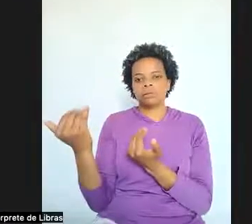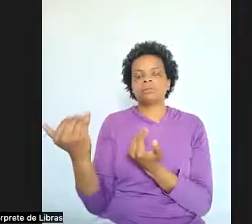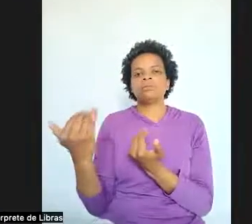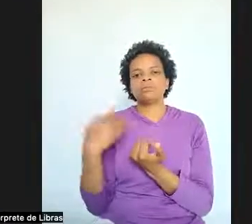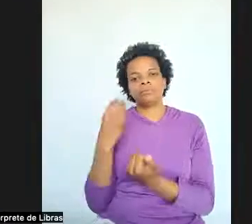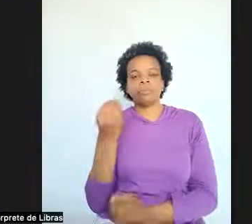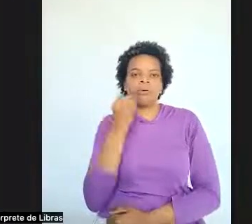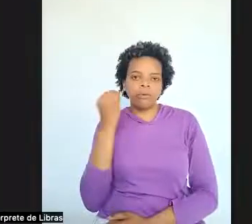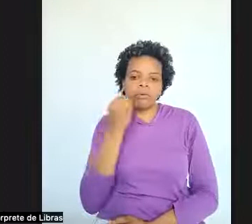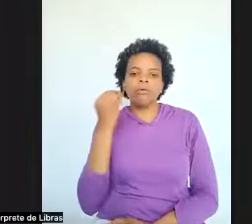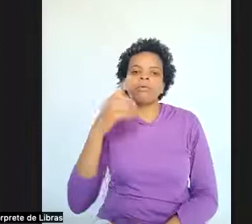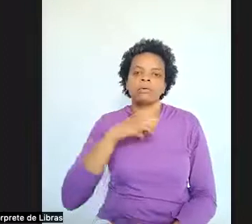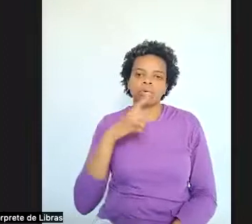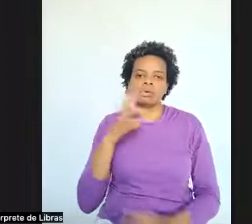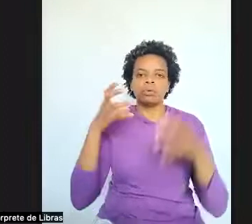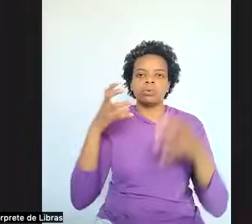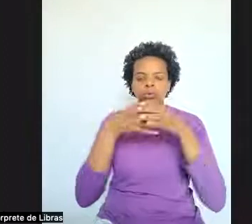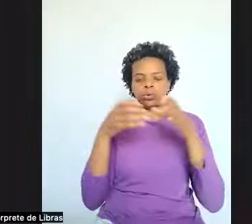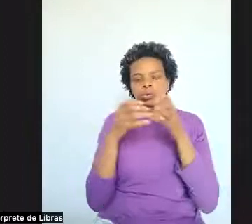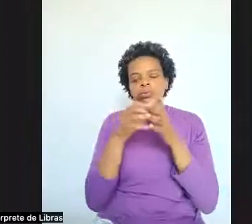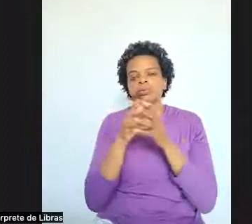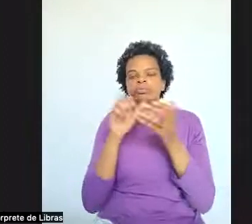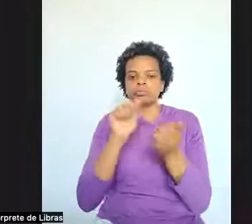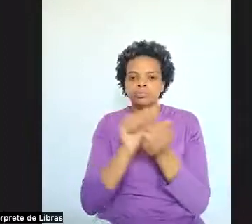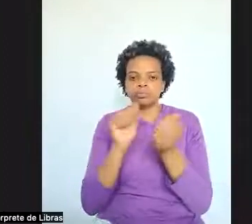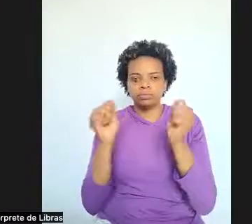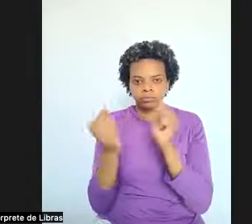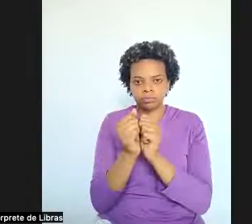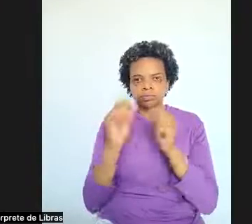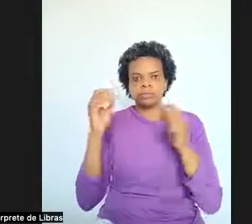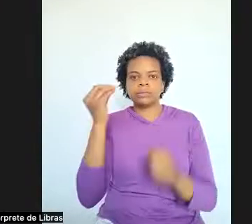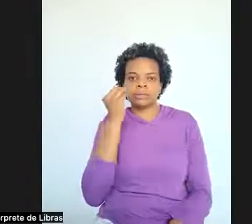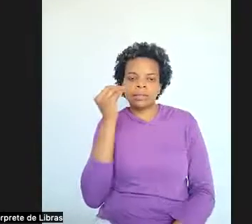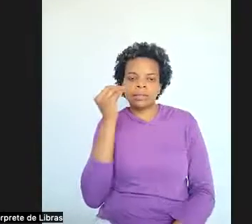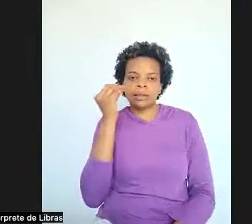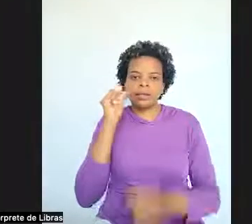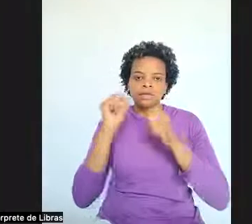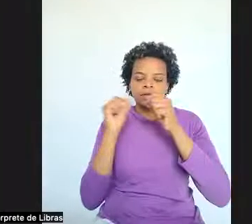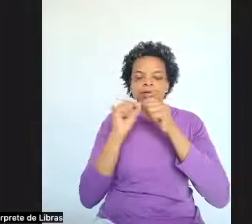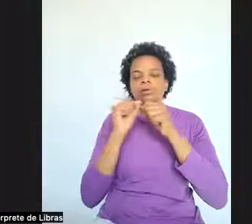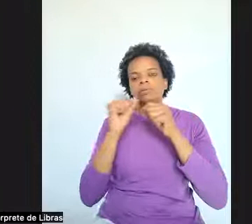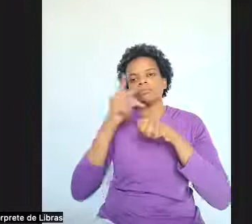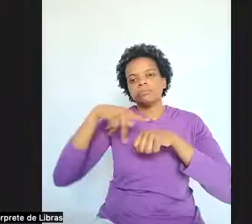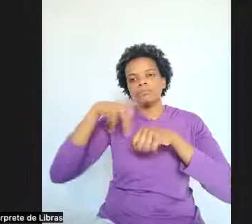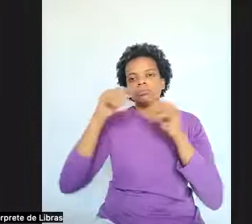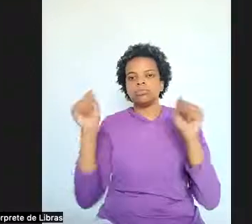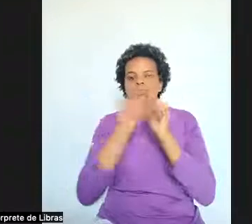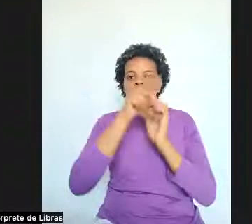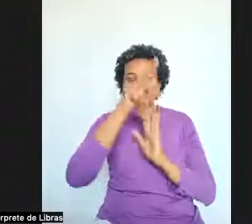September. But of course, some groups have to adapt. And we try to do a